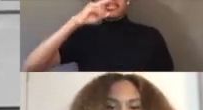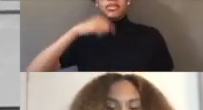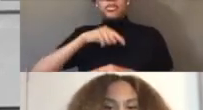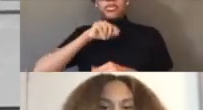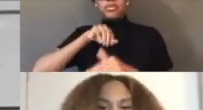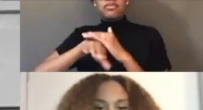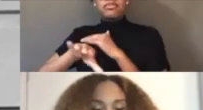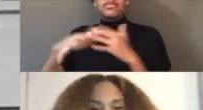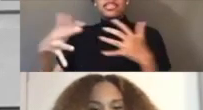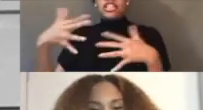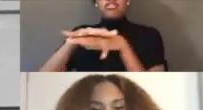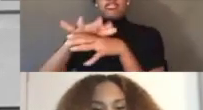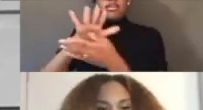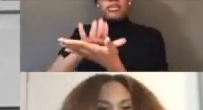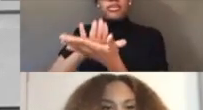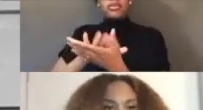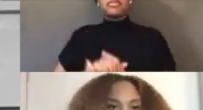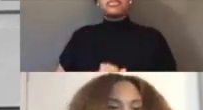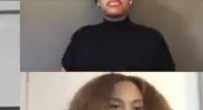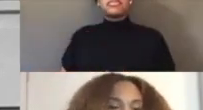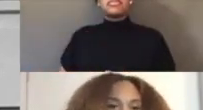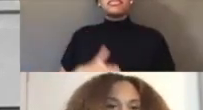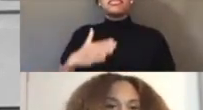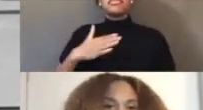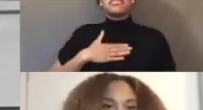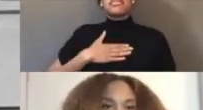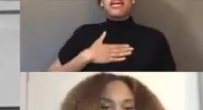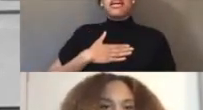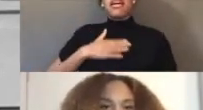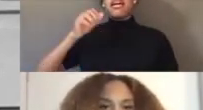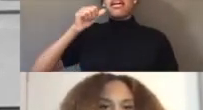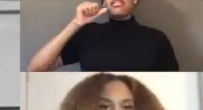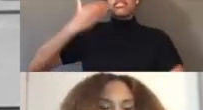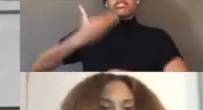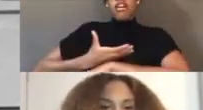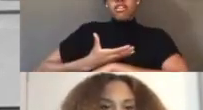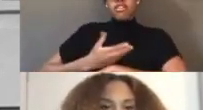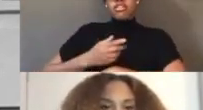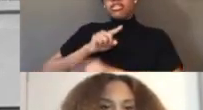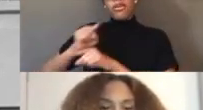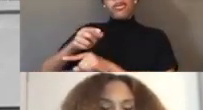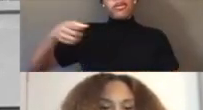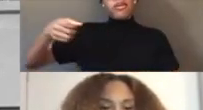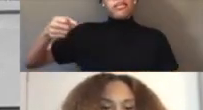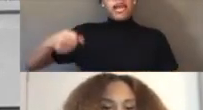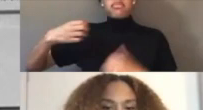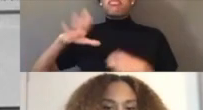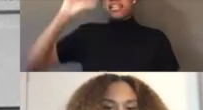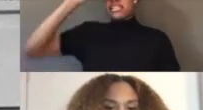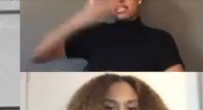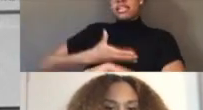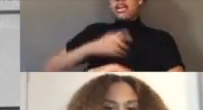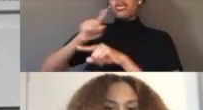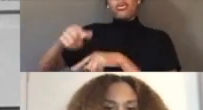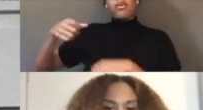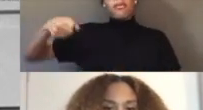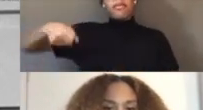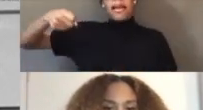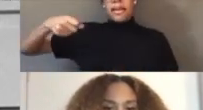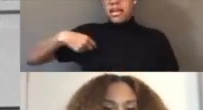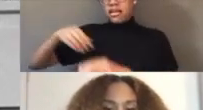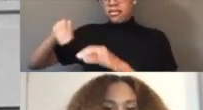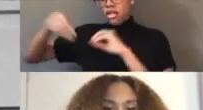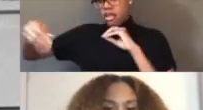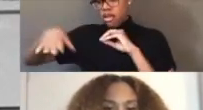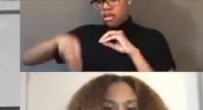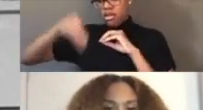handout from his backpack with her face on it. As is our custom on Friday, we emptied his backpack and sorted the contents. We